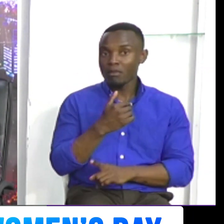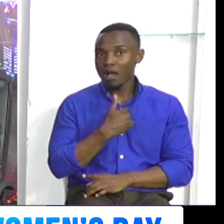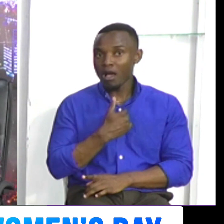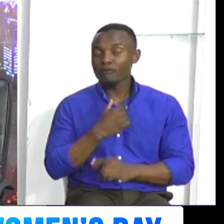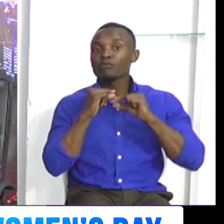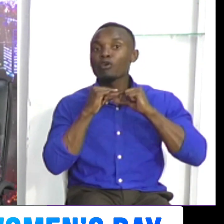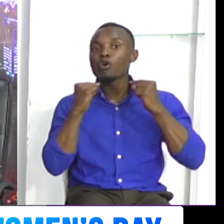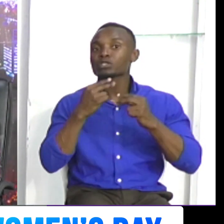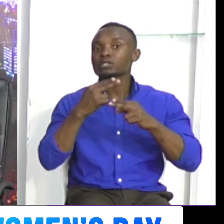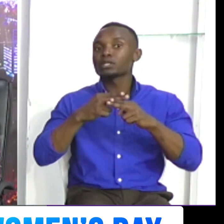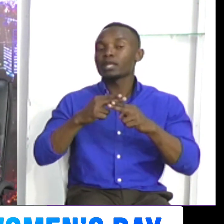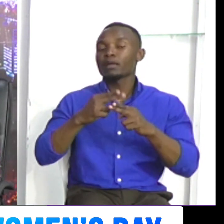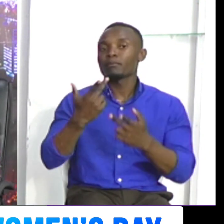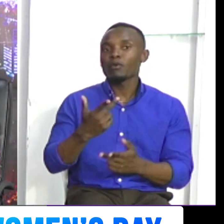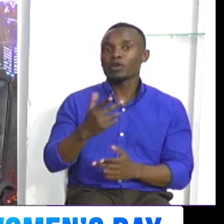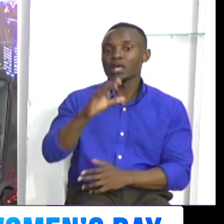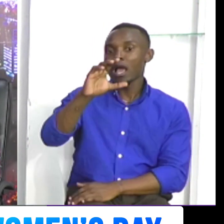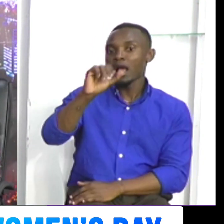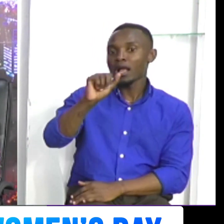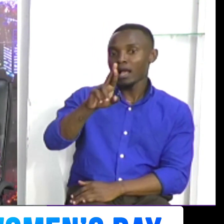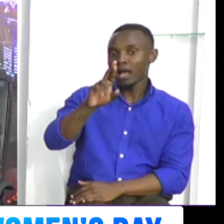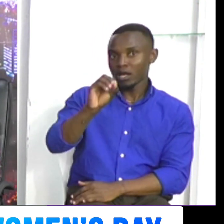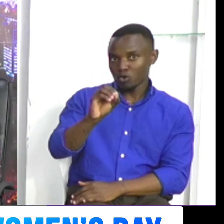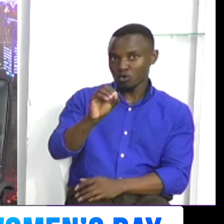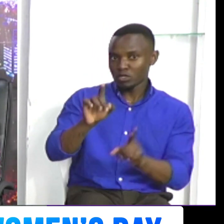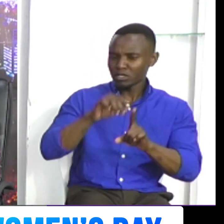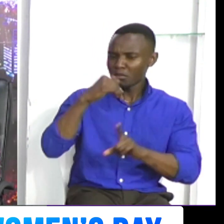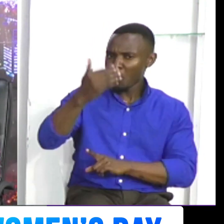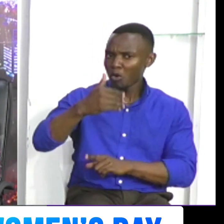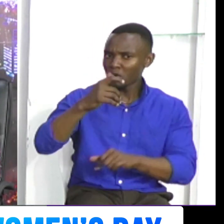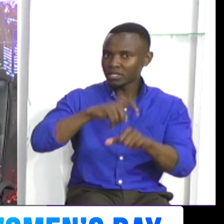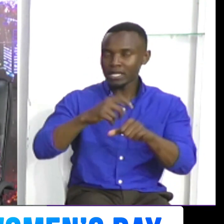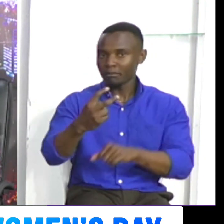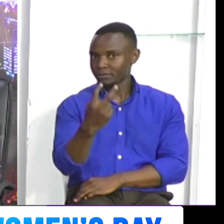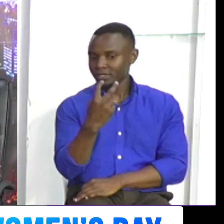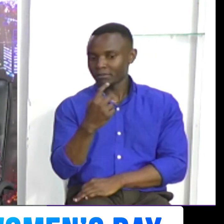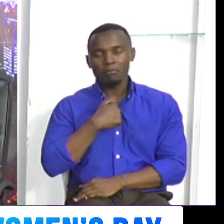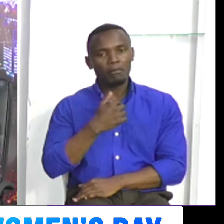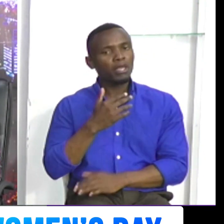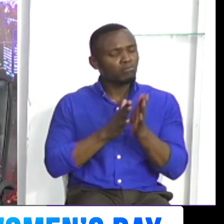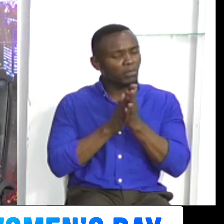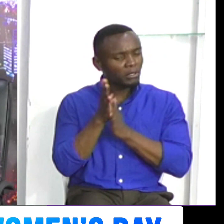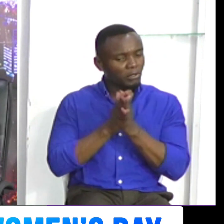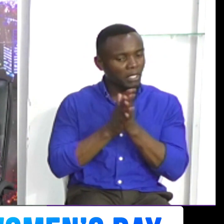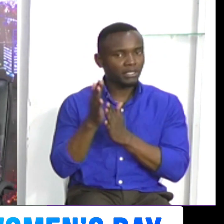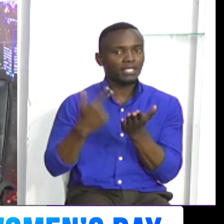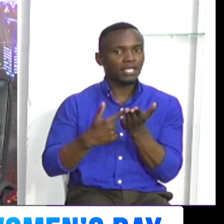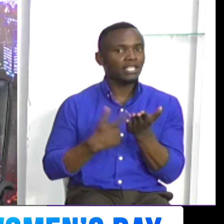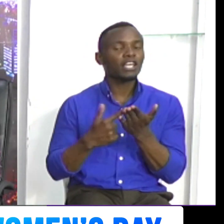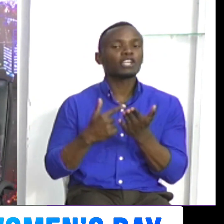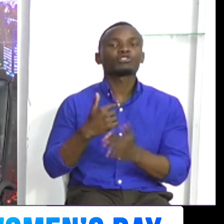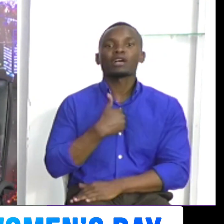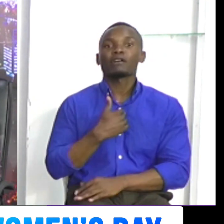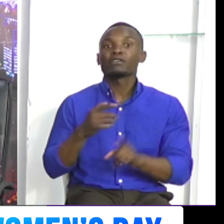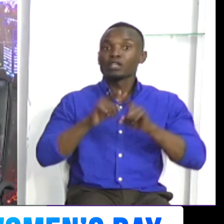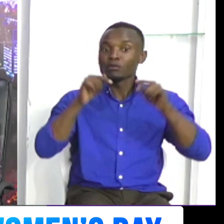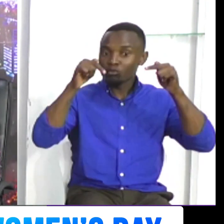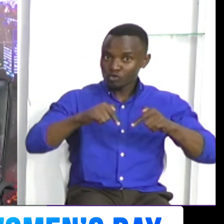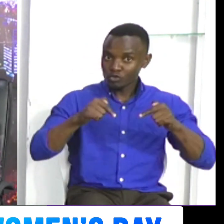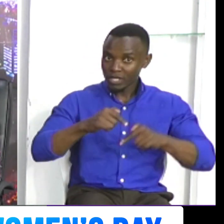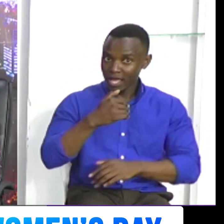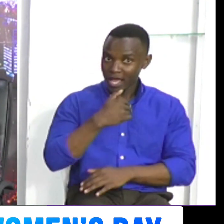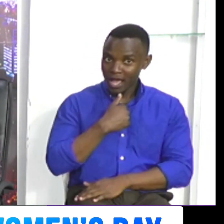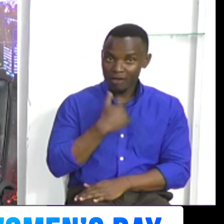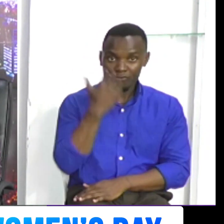host, Caroline Nyakazi. Every time you see me, you know that I bring you interesting conversations. And today, I have